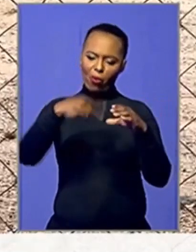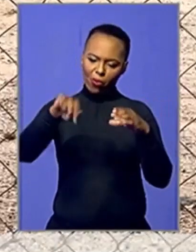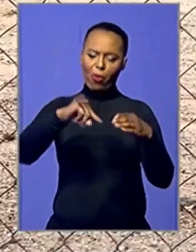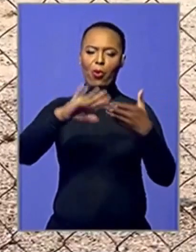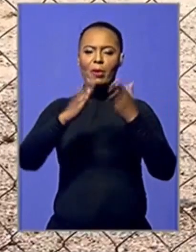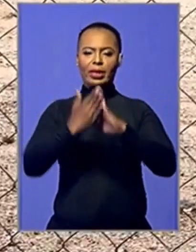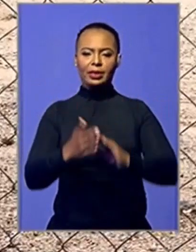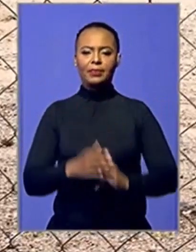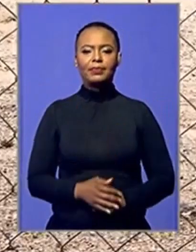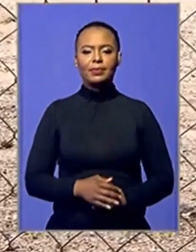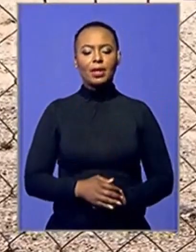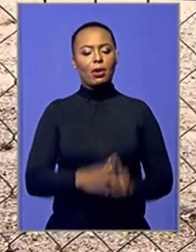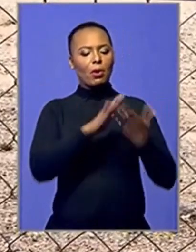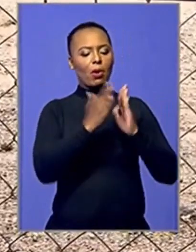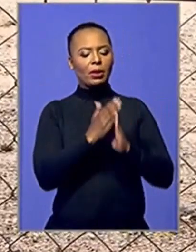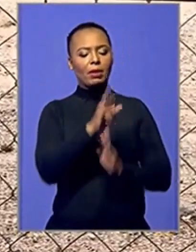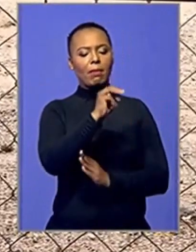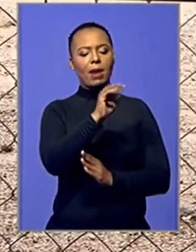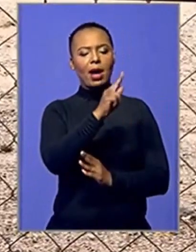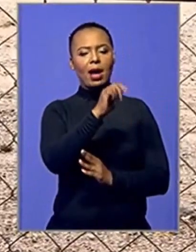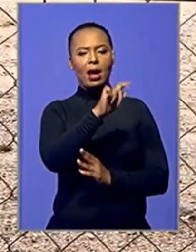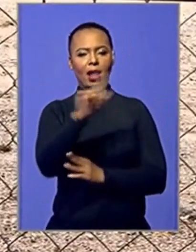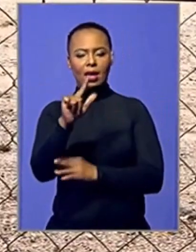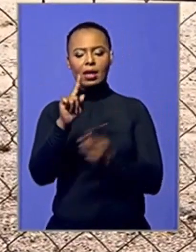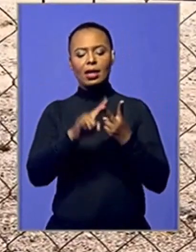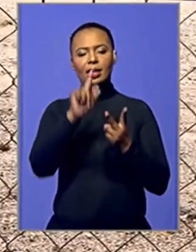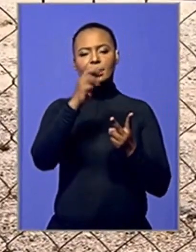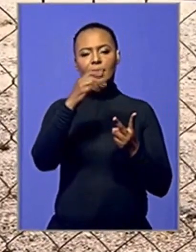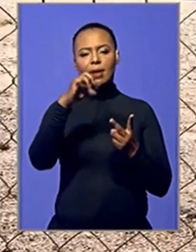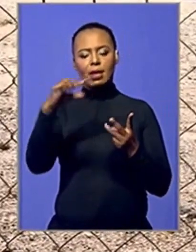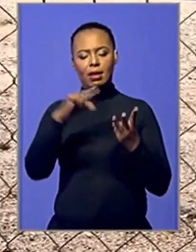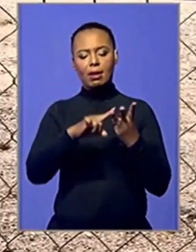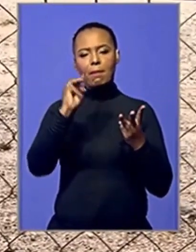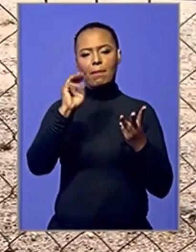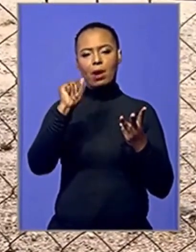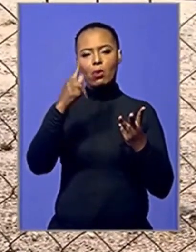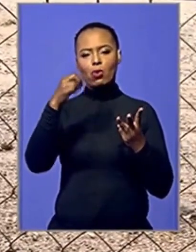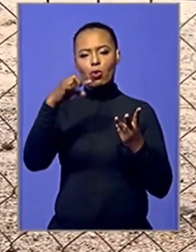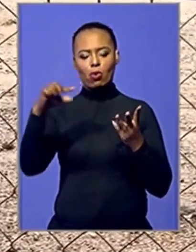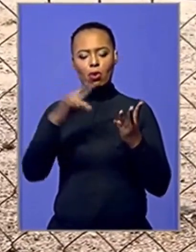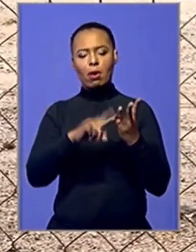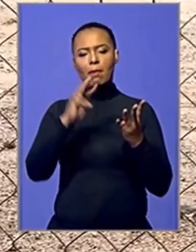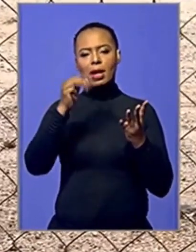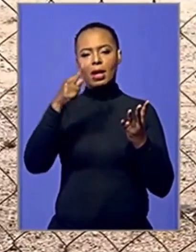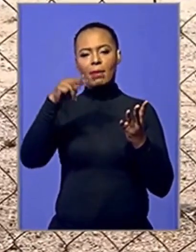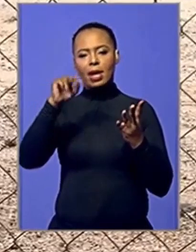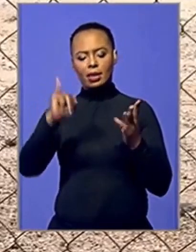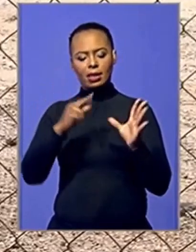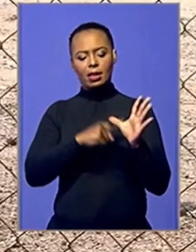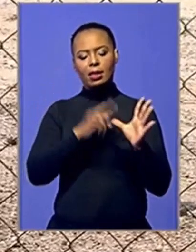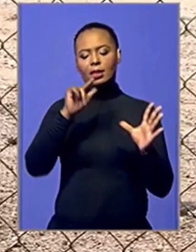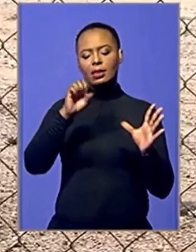bjalo badudi go tšwa ka metseng ya Maralaleng, Dithabaneng, Makurung, Malekapane le Semelwane ga ba hwetše